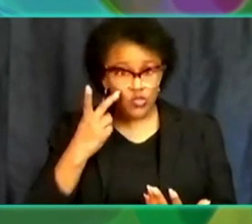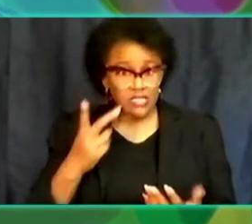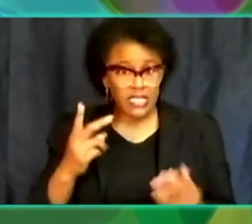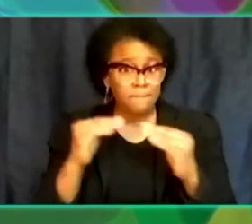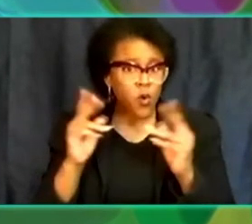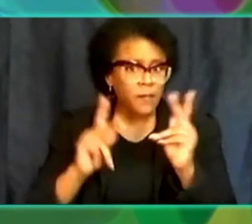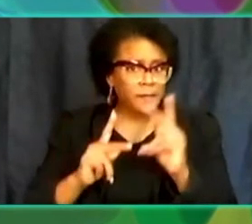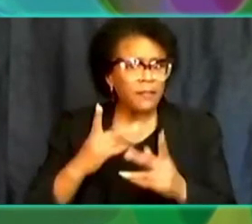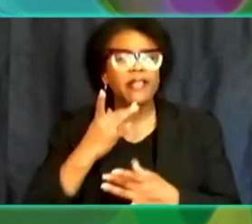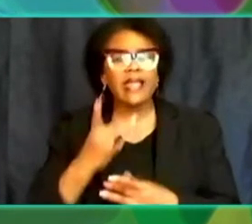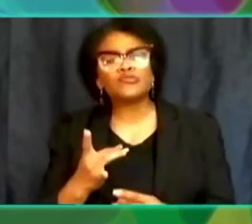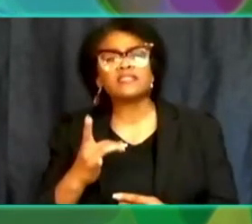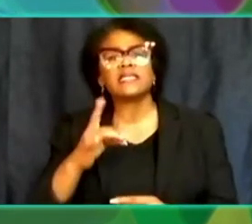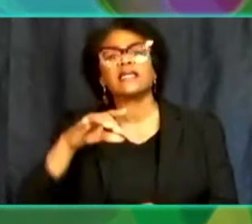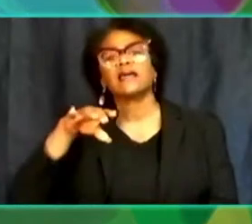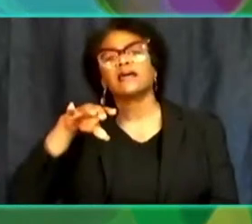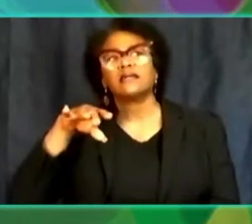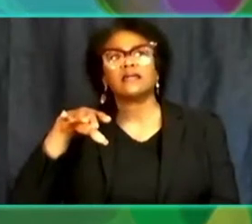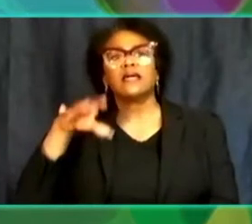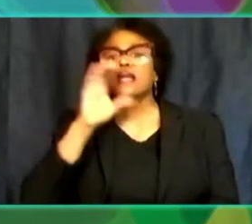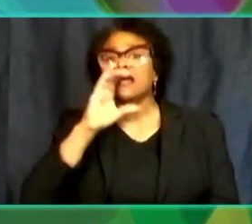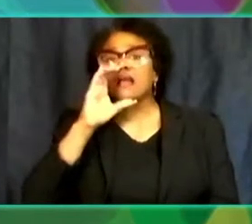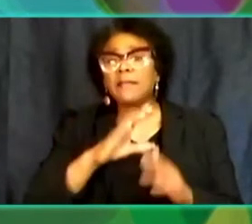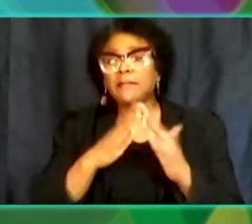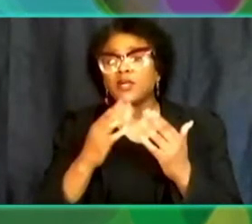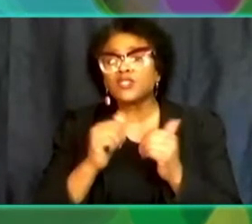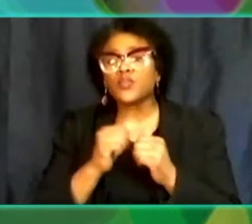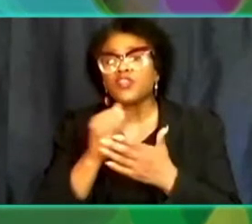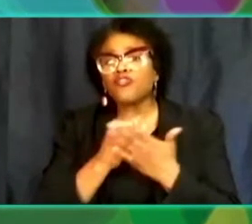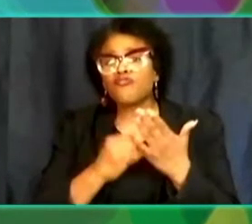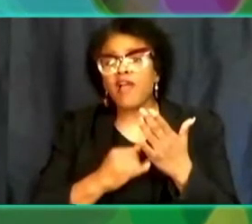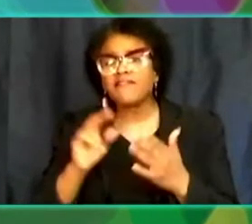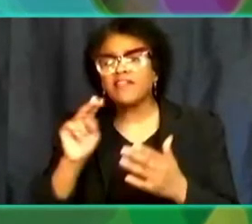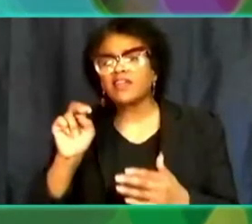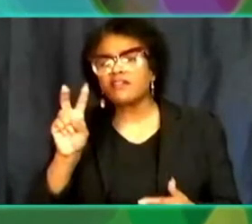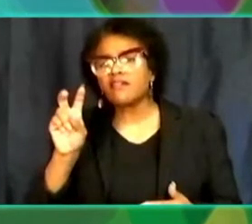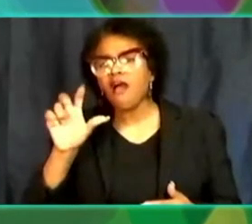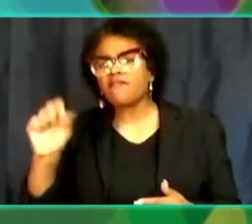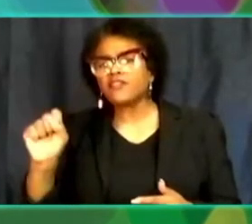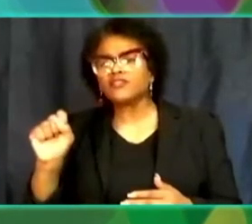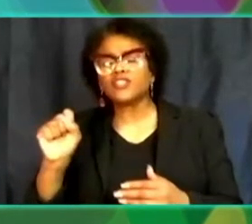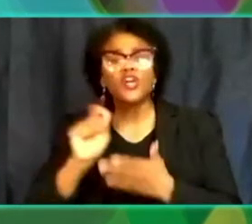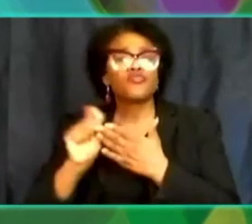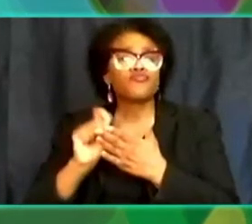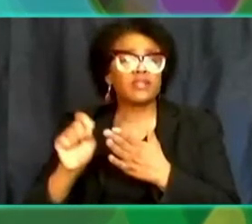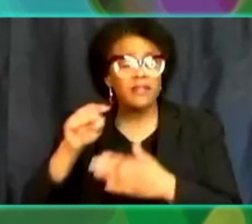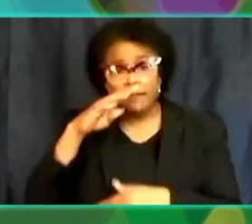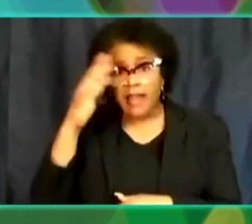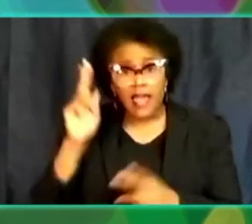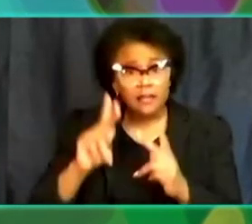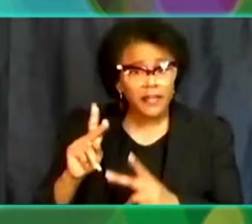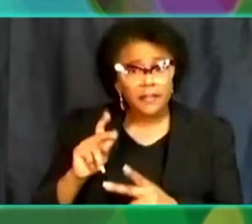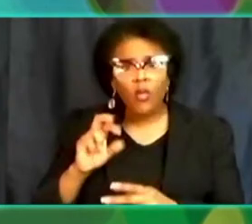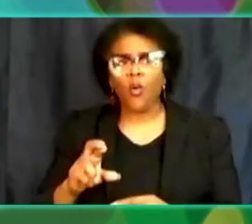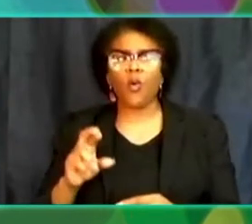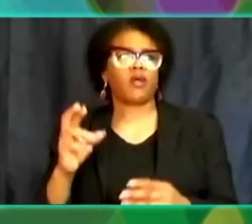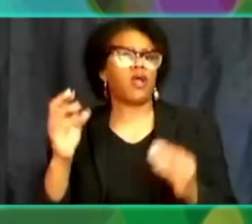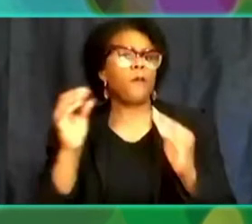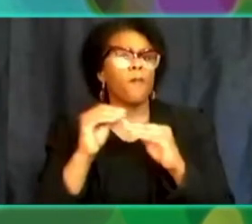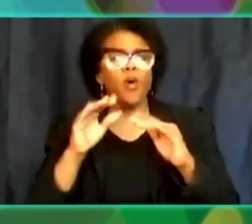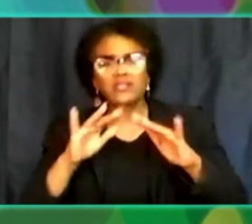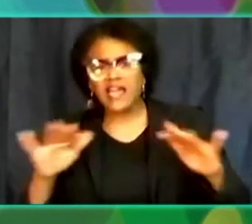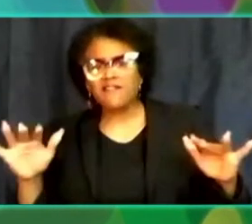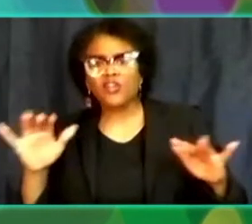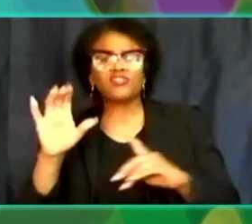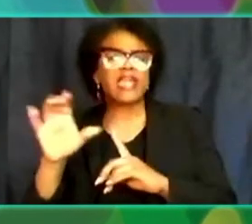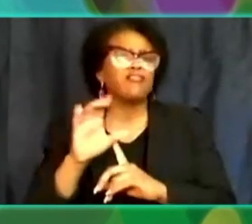people interested in comic books and graphic novels written by Black people or with more diverse